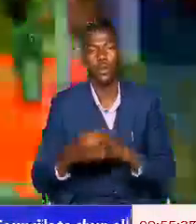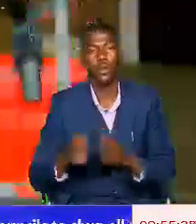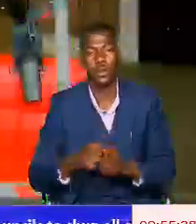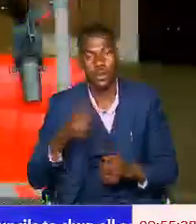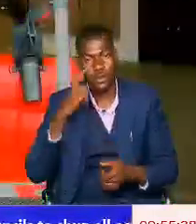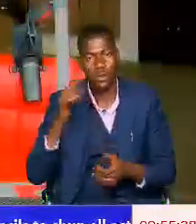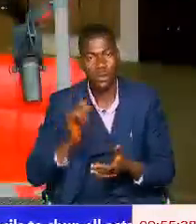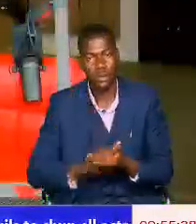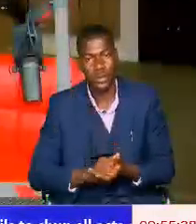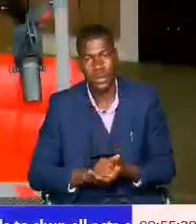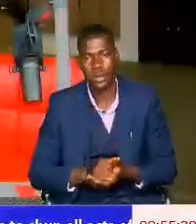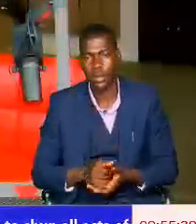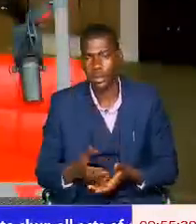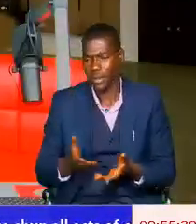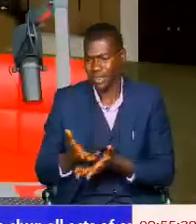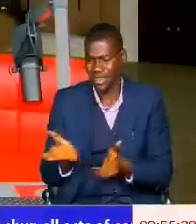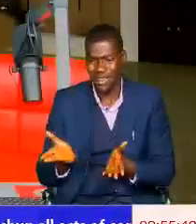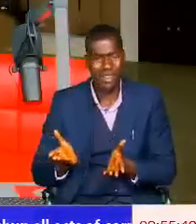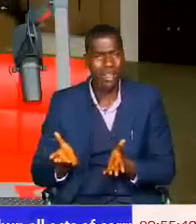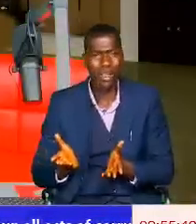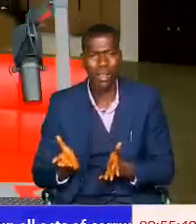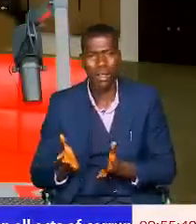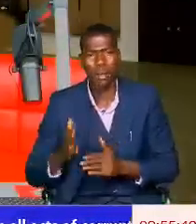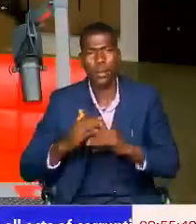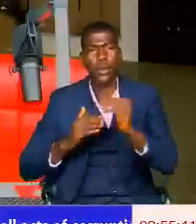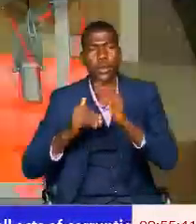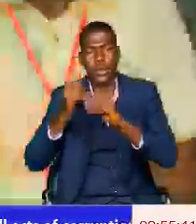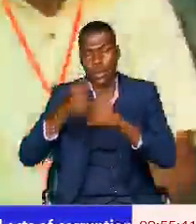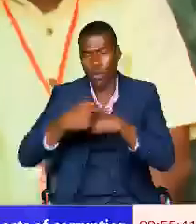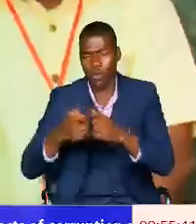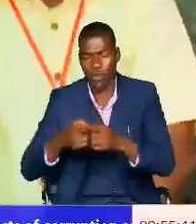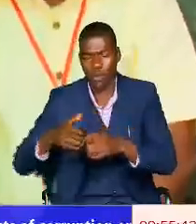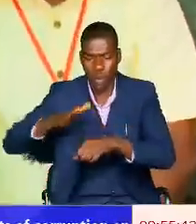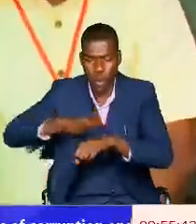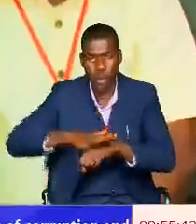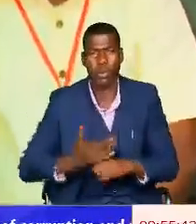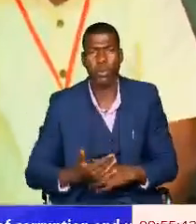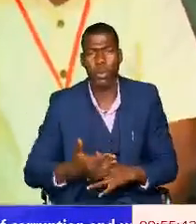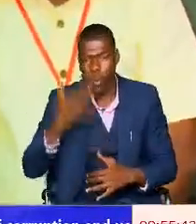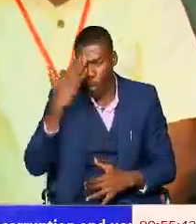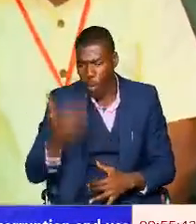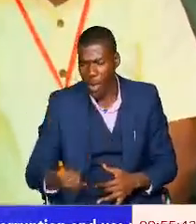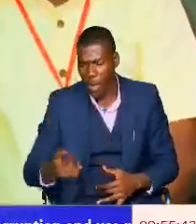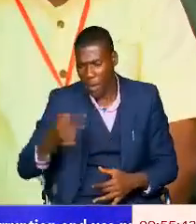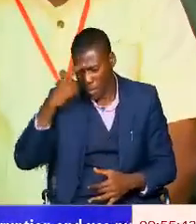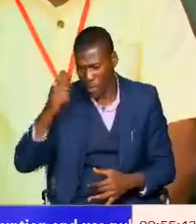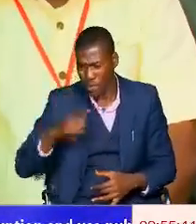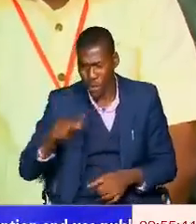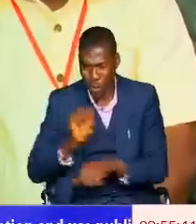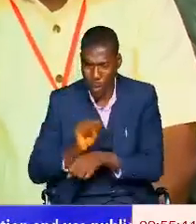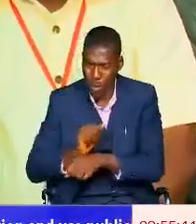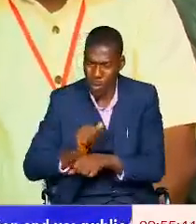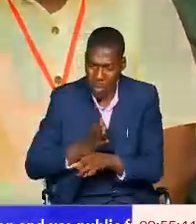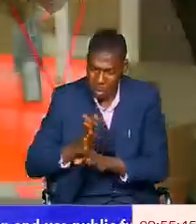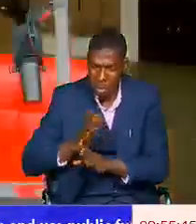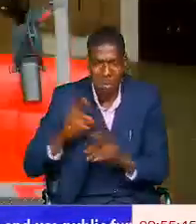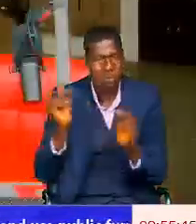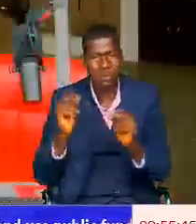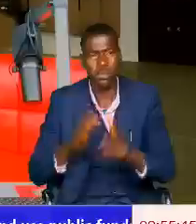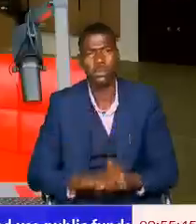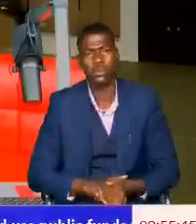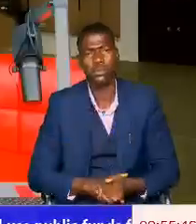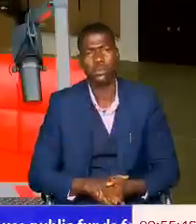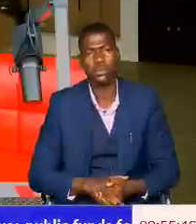don't even take over una land. Now lie. Because of lack of seriousness and because of lack of